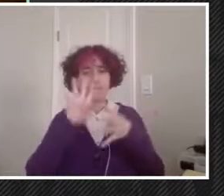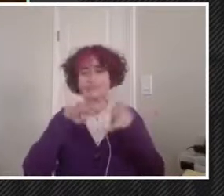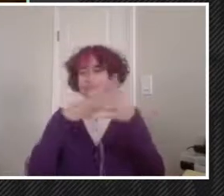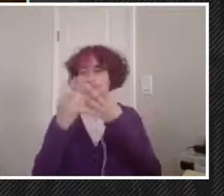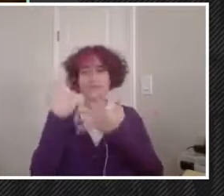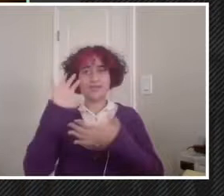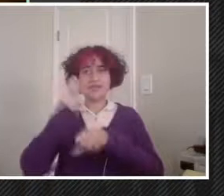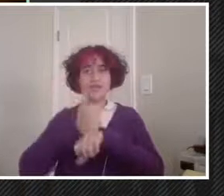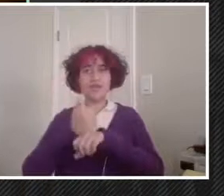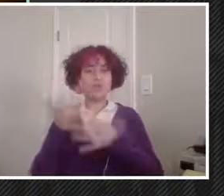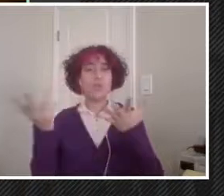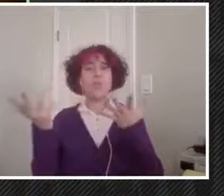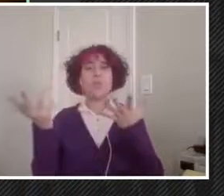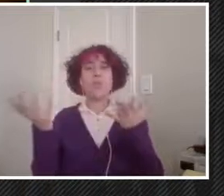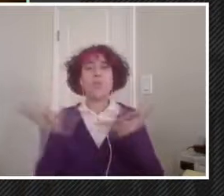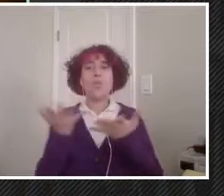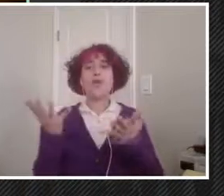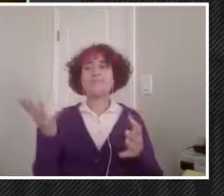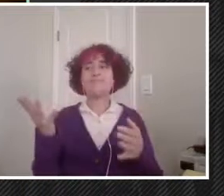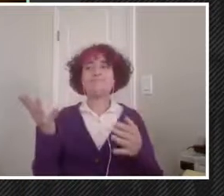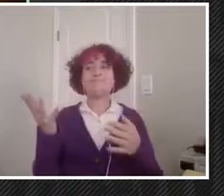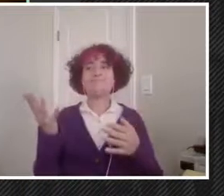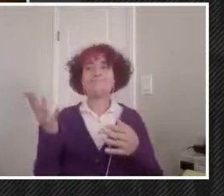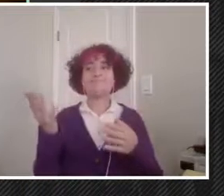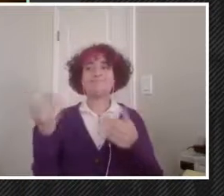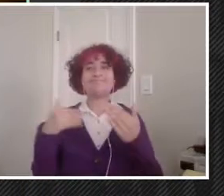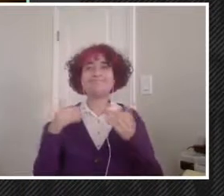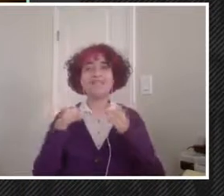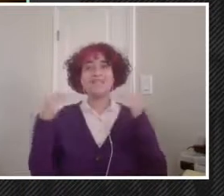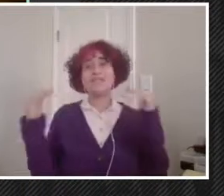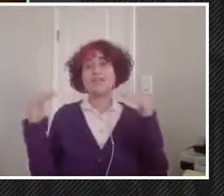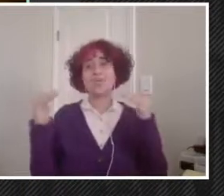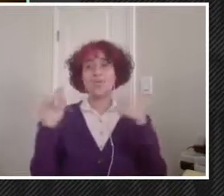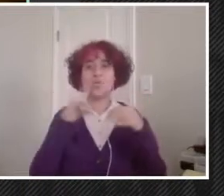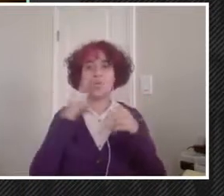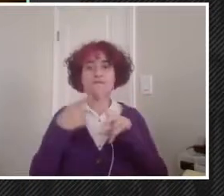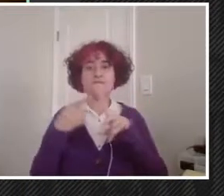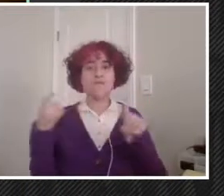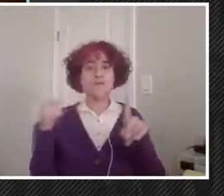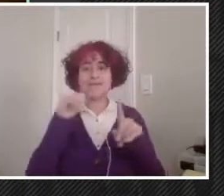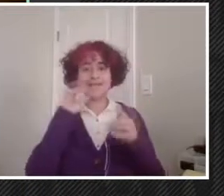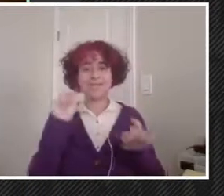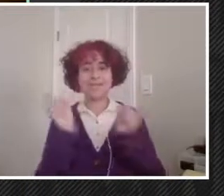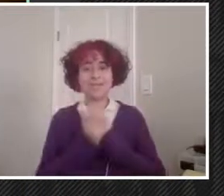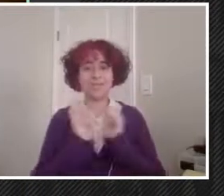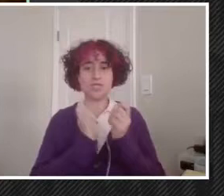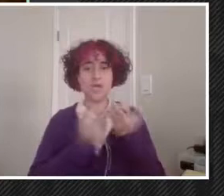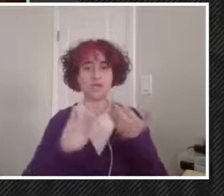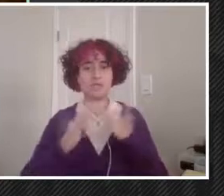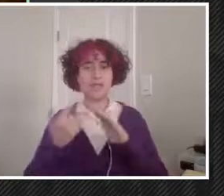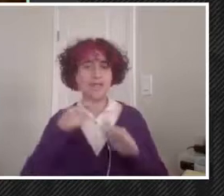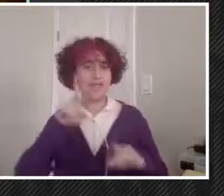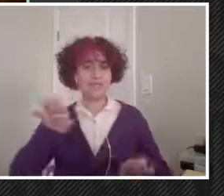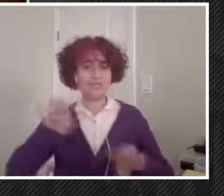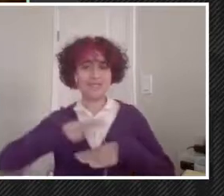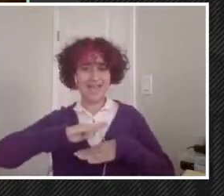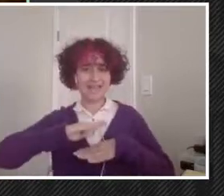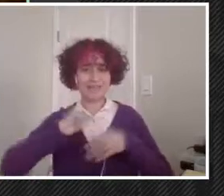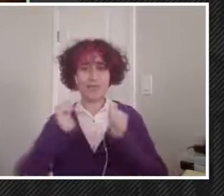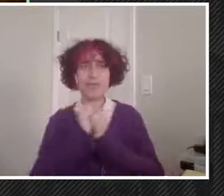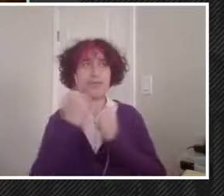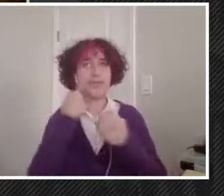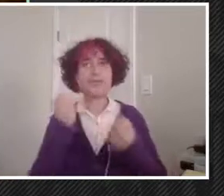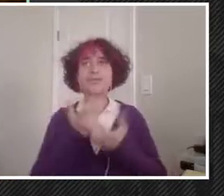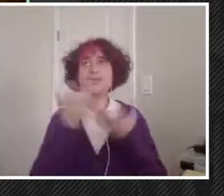from, because that's not what's going to change our community. And if you're satisfied with, you know, so many people in our country living